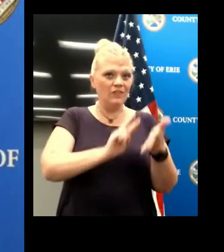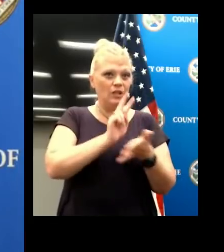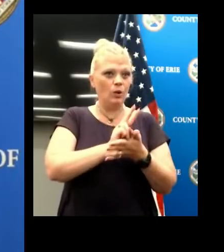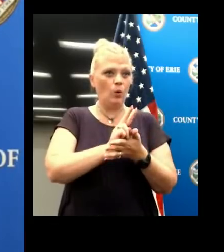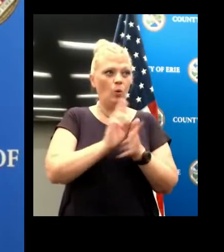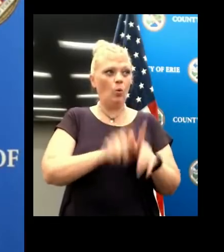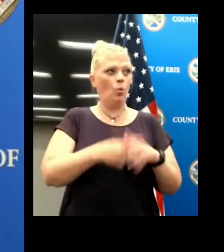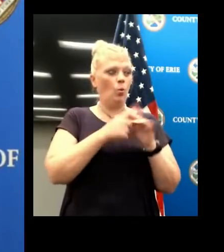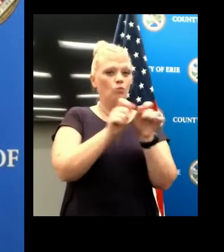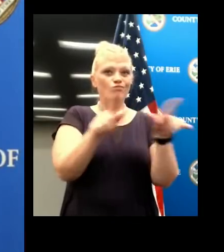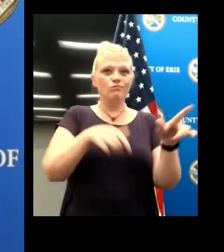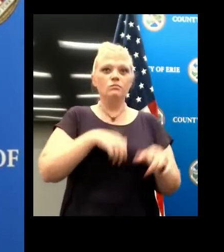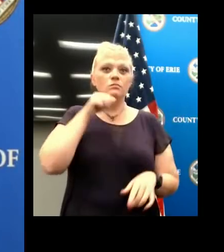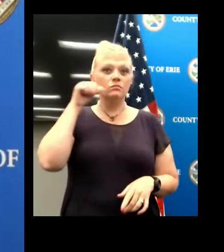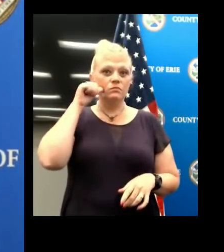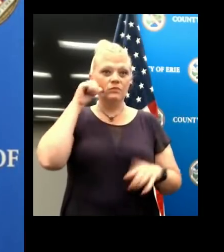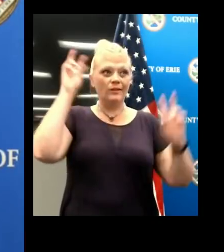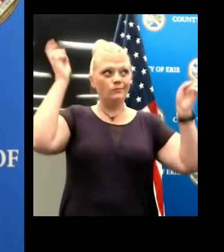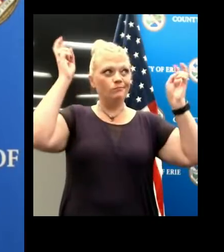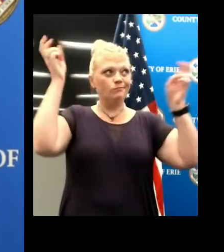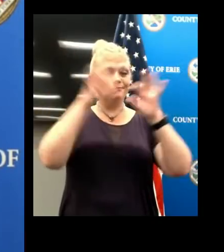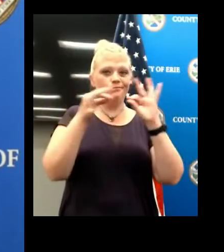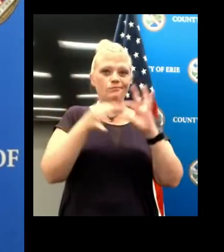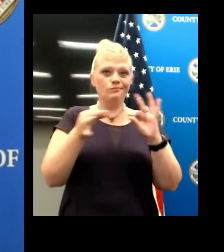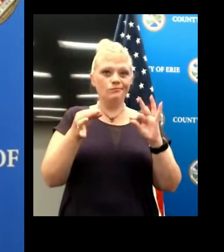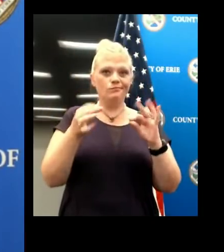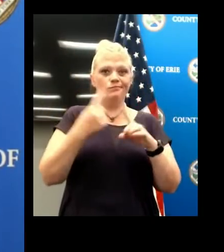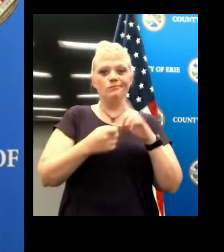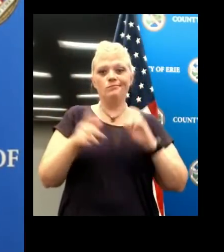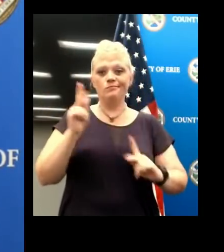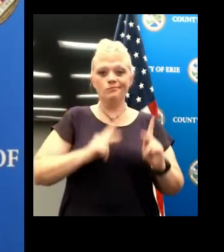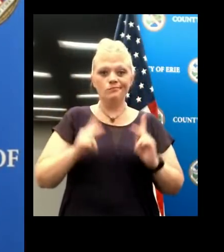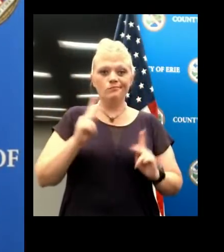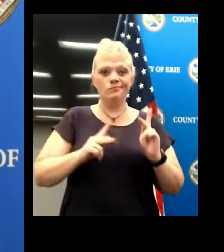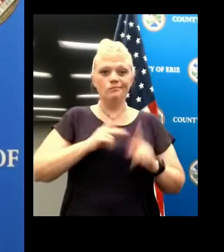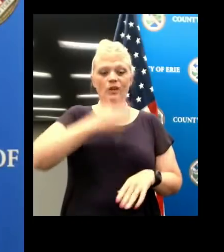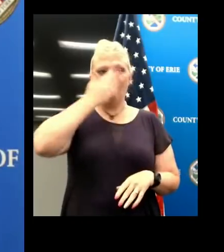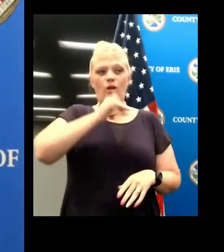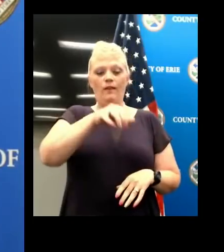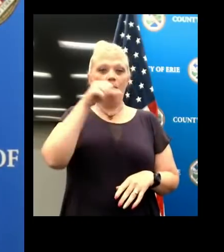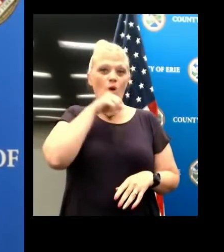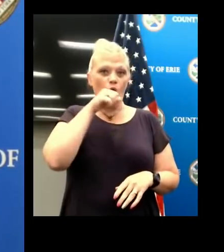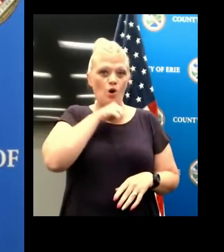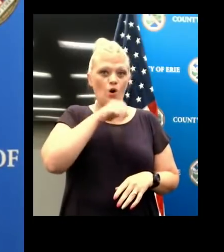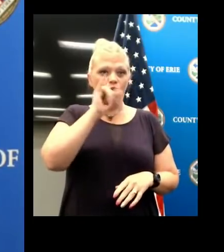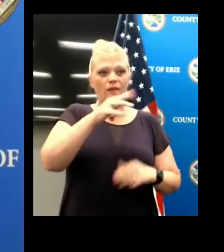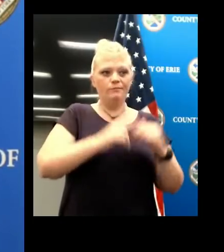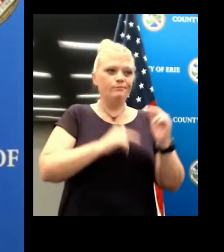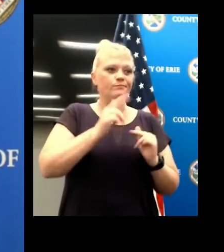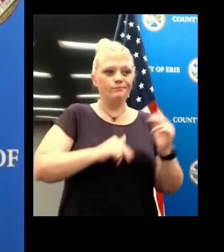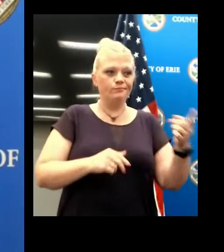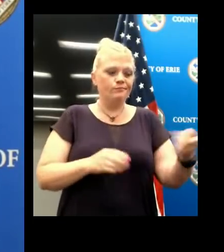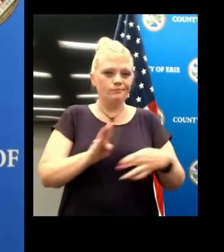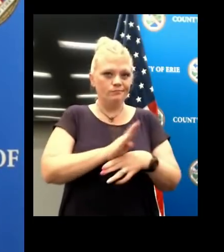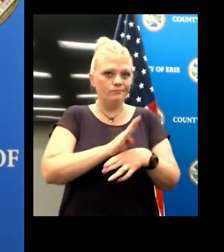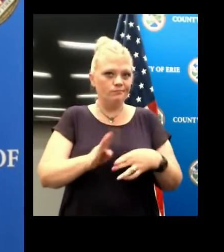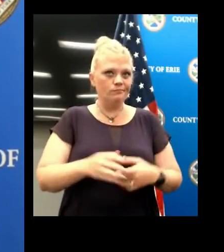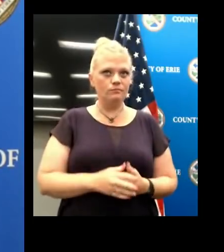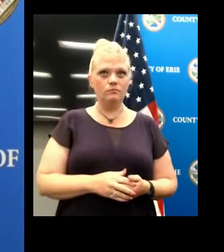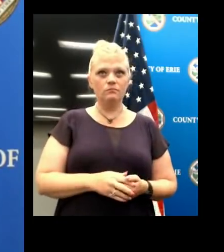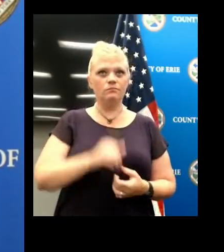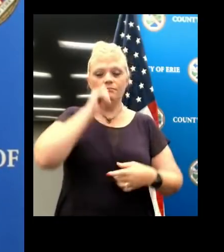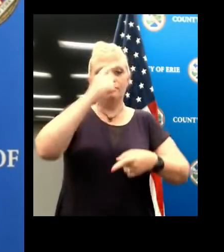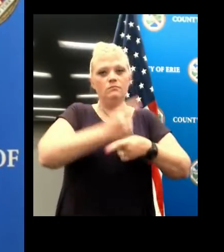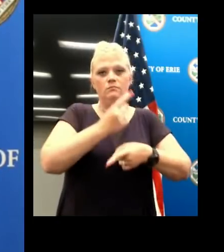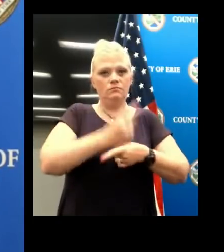yesterday with regards to some of the statements that were being made by individuals in front of that bar and establishment. It is